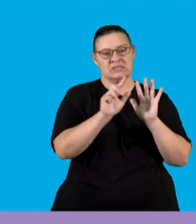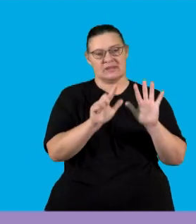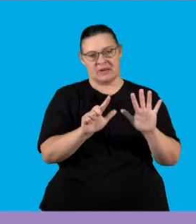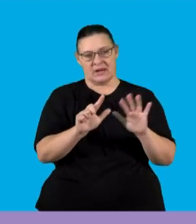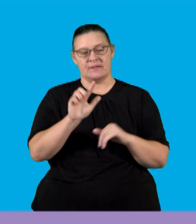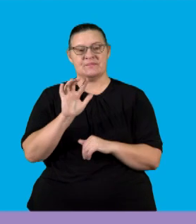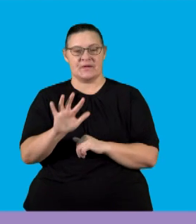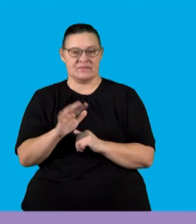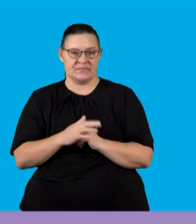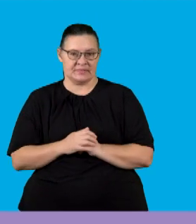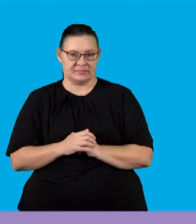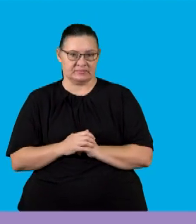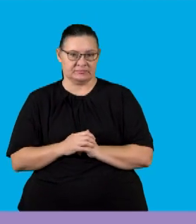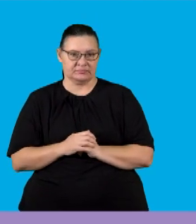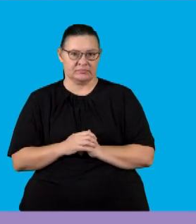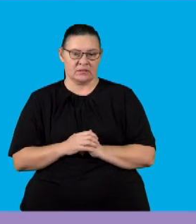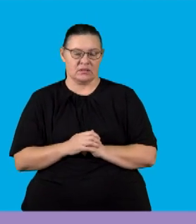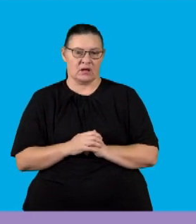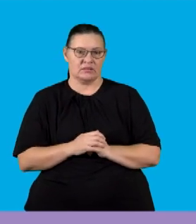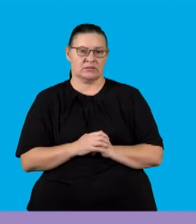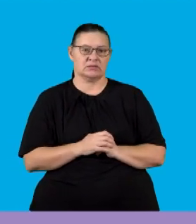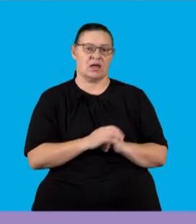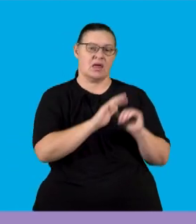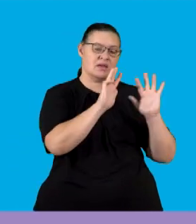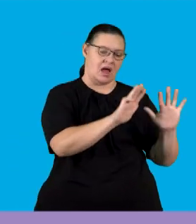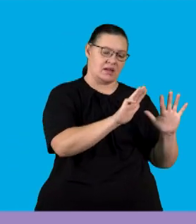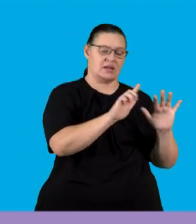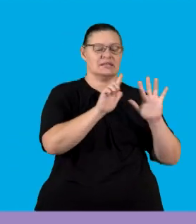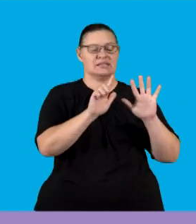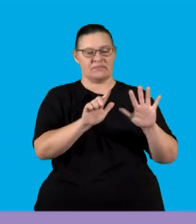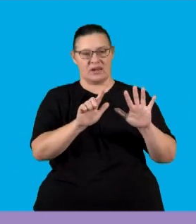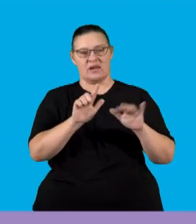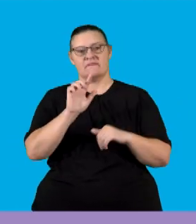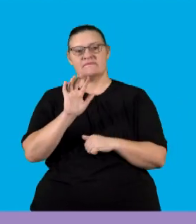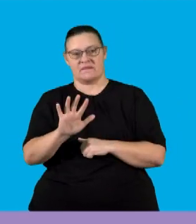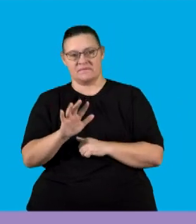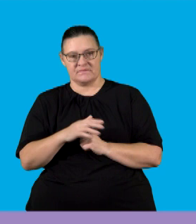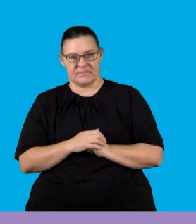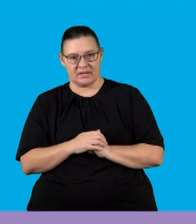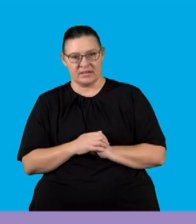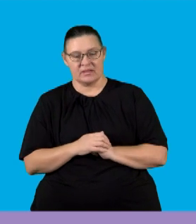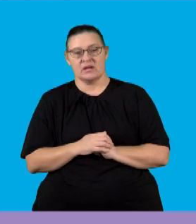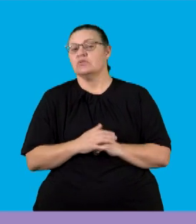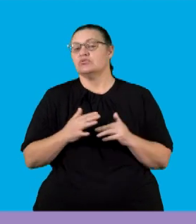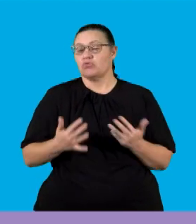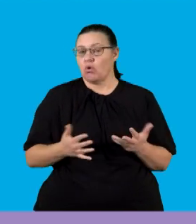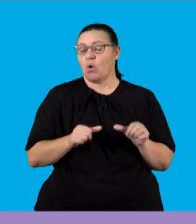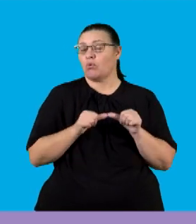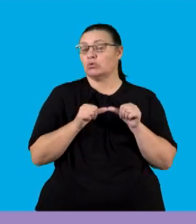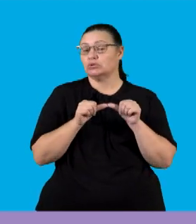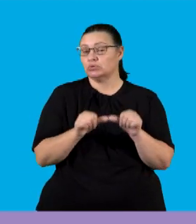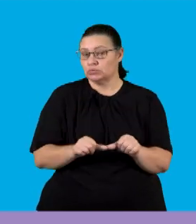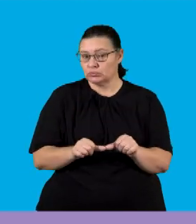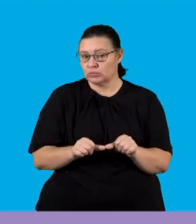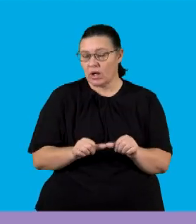Now, if we were to continue with this pattern or using our constant difference, then we know that the next term there, or the fourth term,